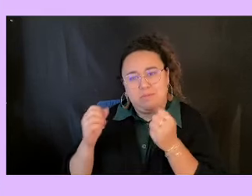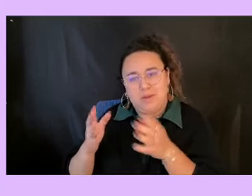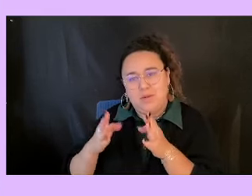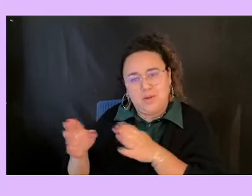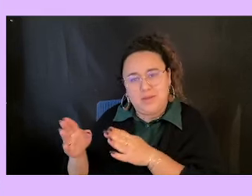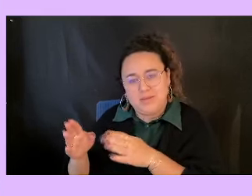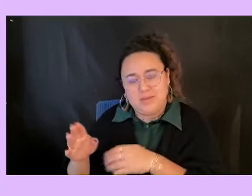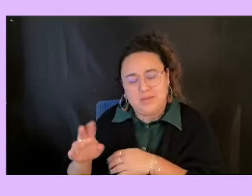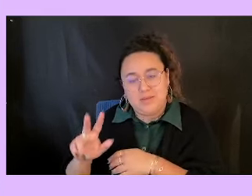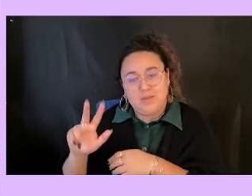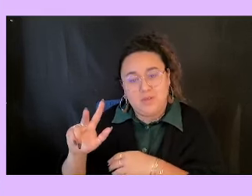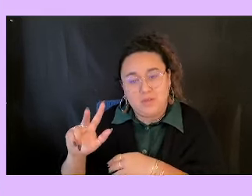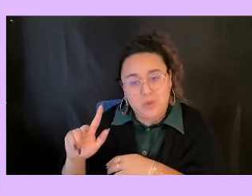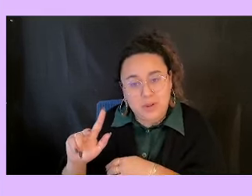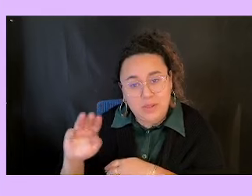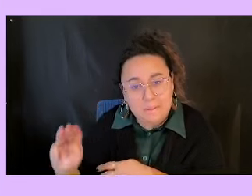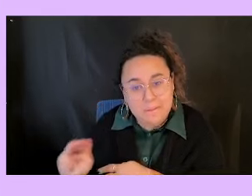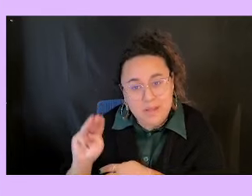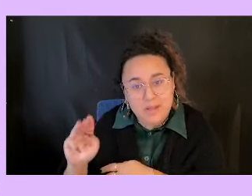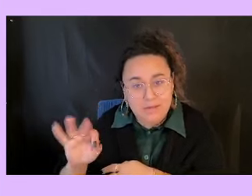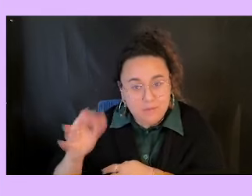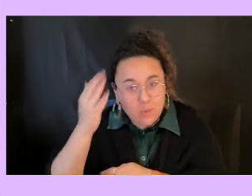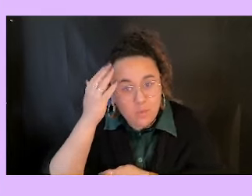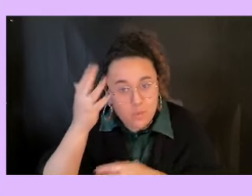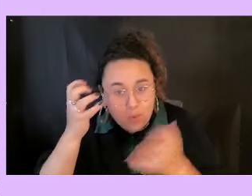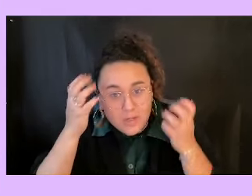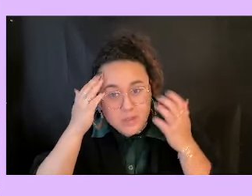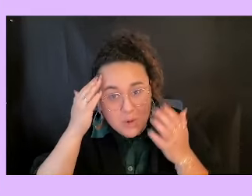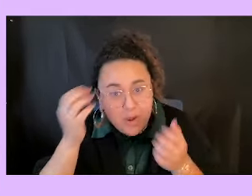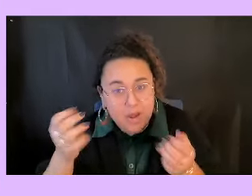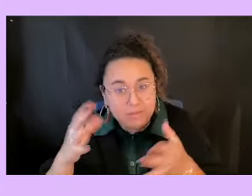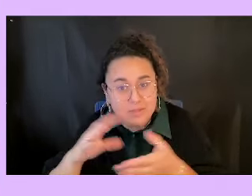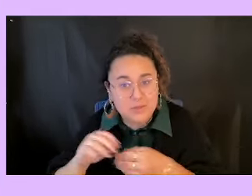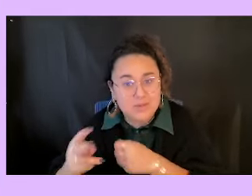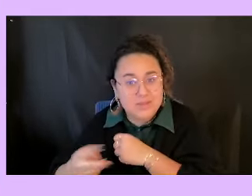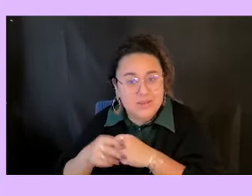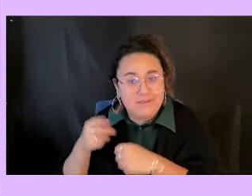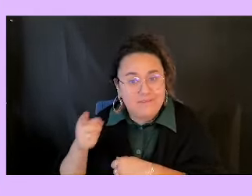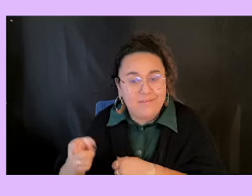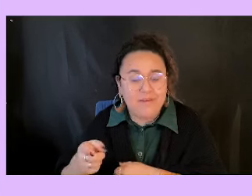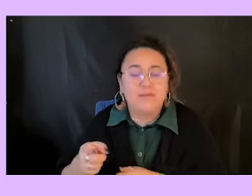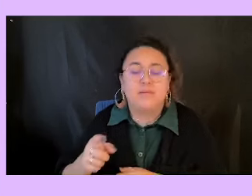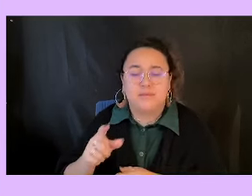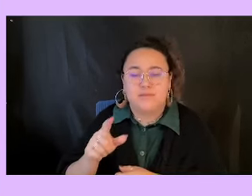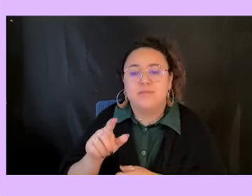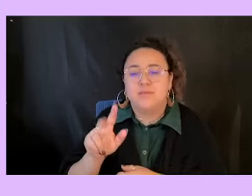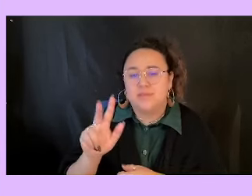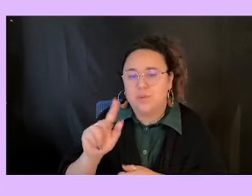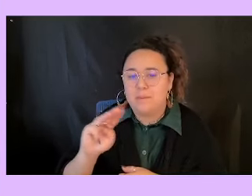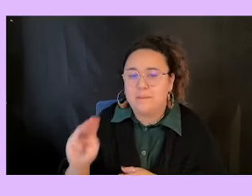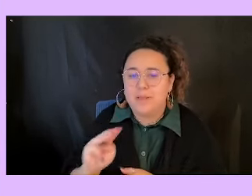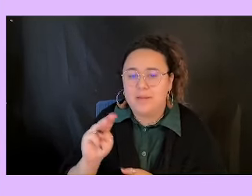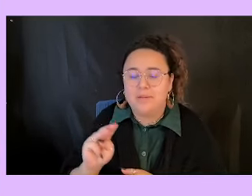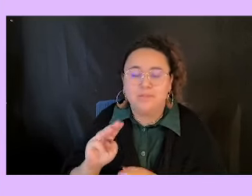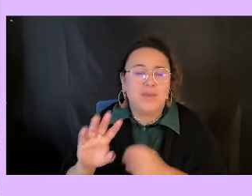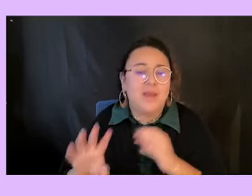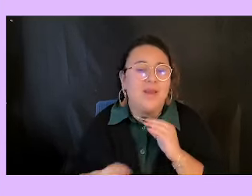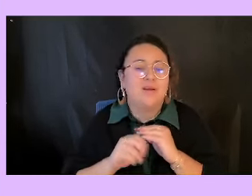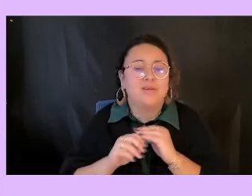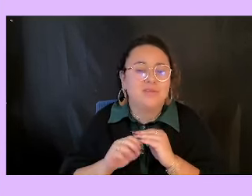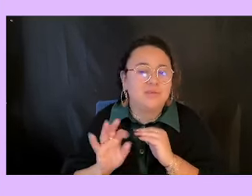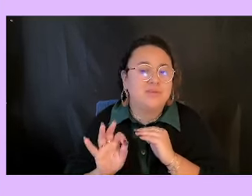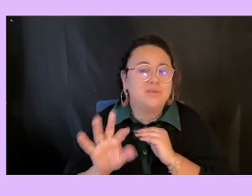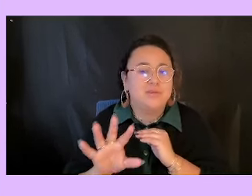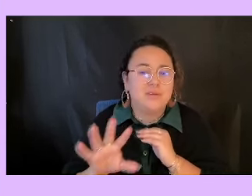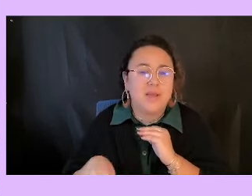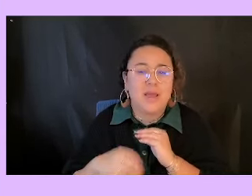23 million of them, if you care to know. But, you know, this is our contribution here has to be about,